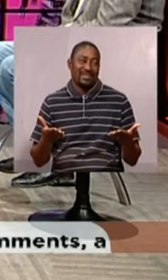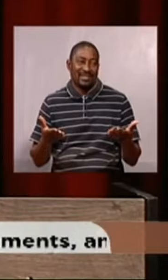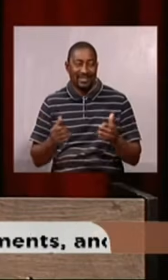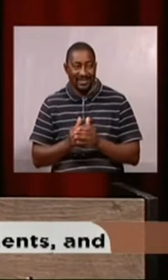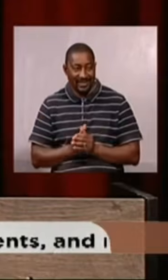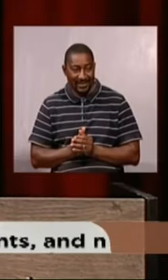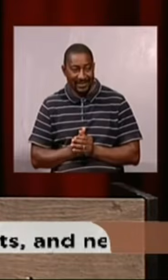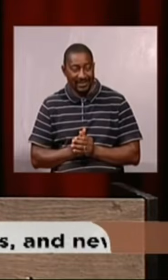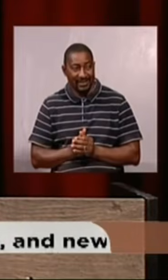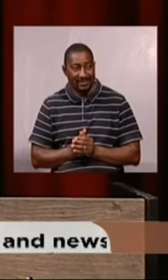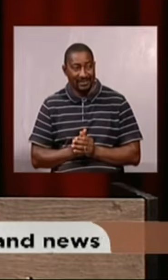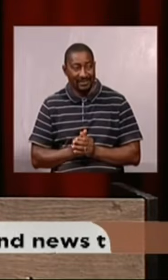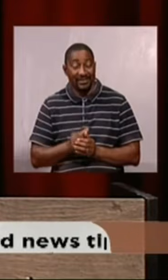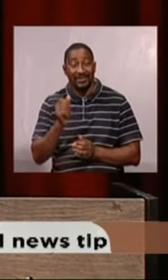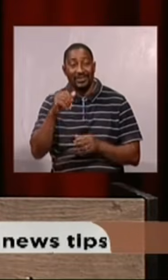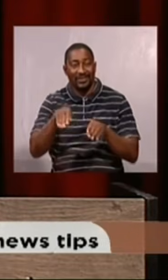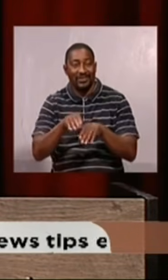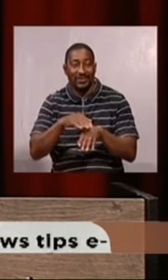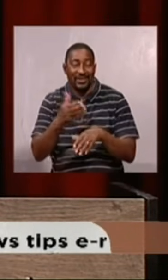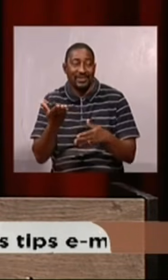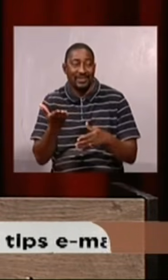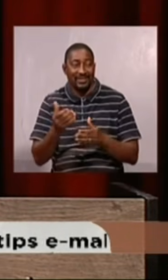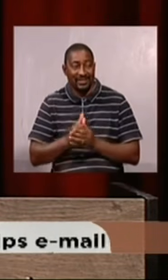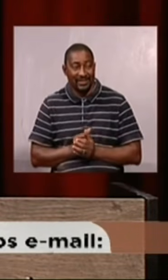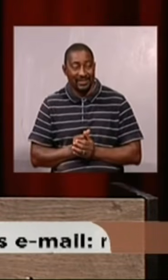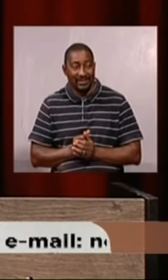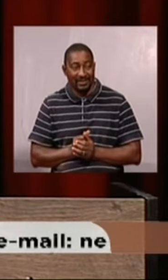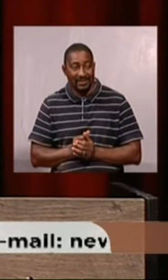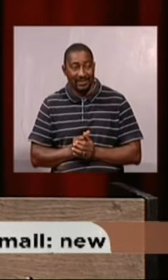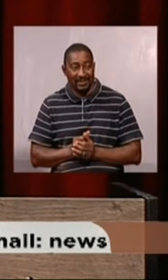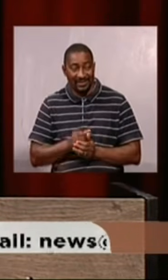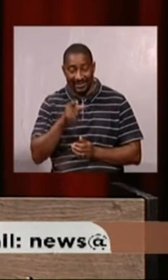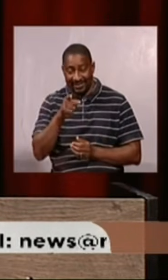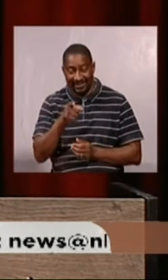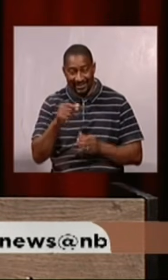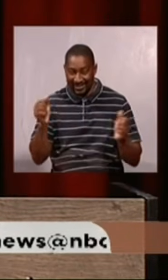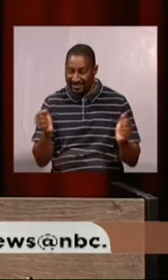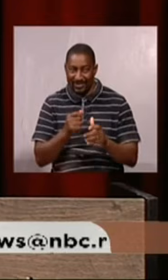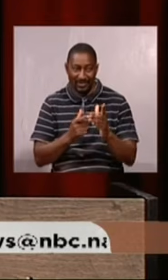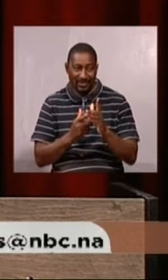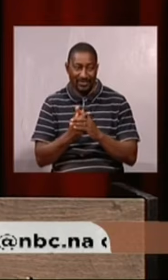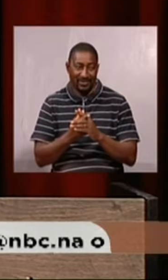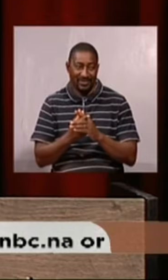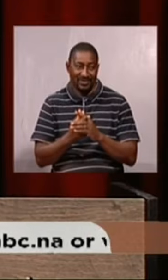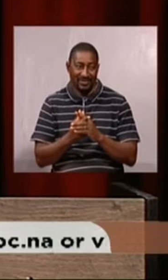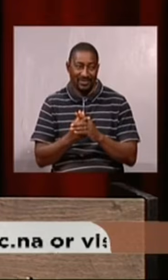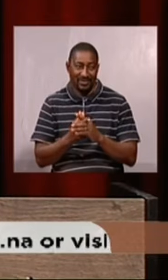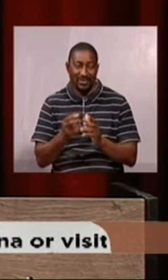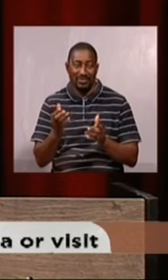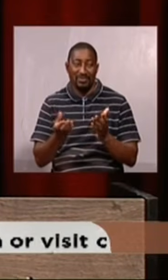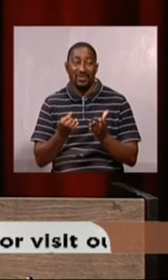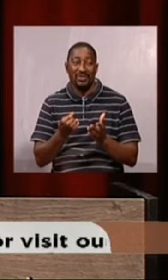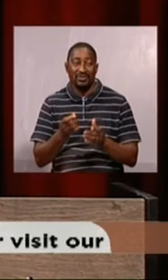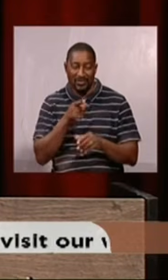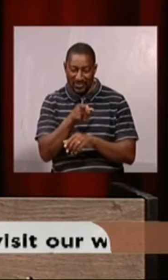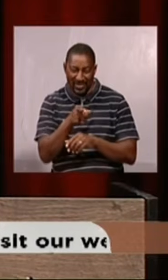sucks and all that. What are you going to do to us? Where are you going That's going to happen. But if you make a false claim about somebody, accusing them of a criminal activity